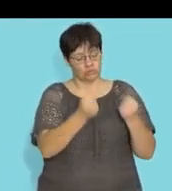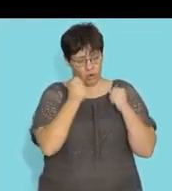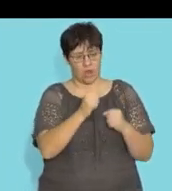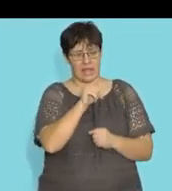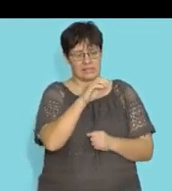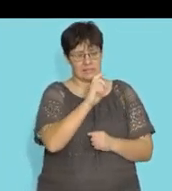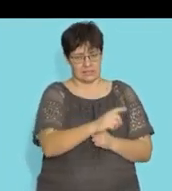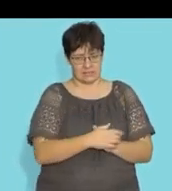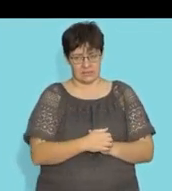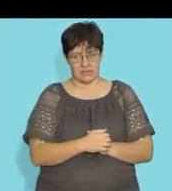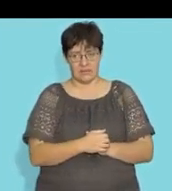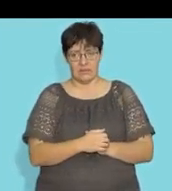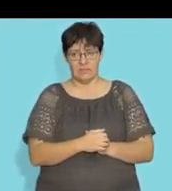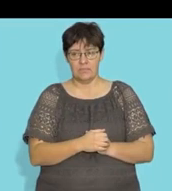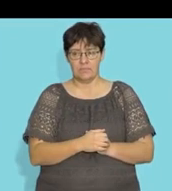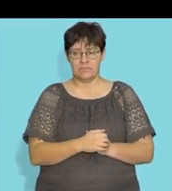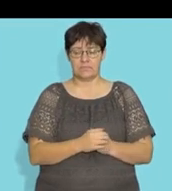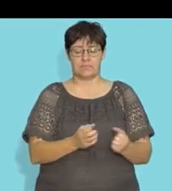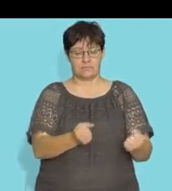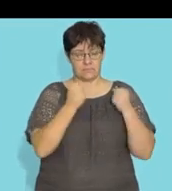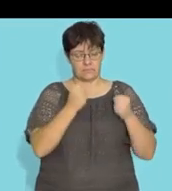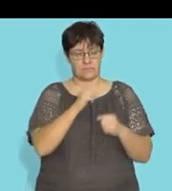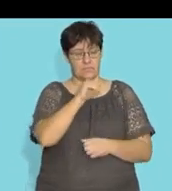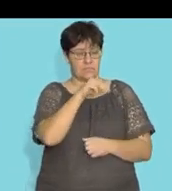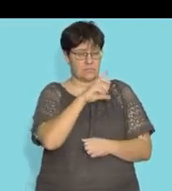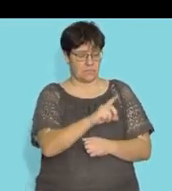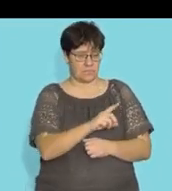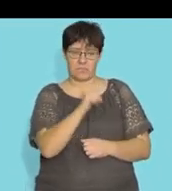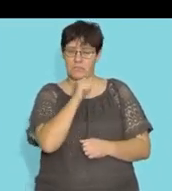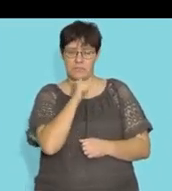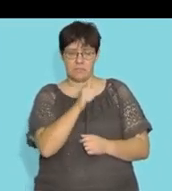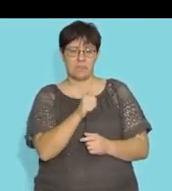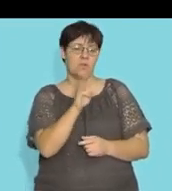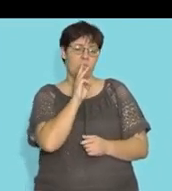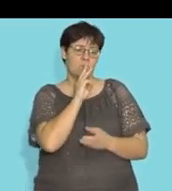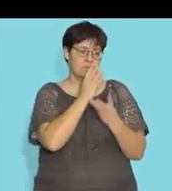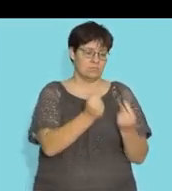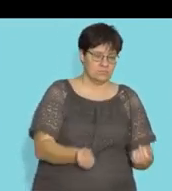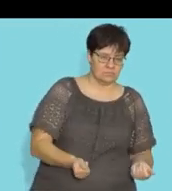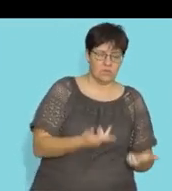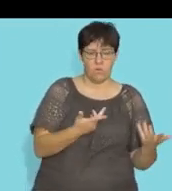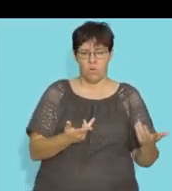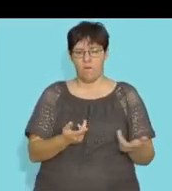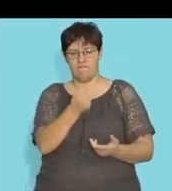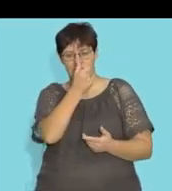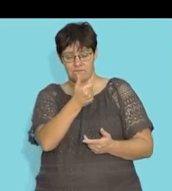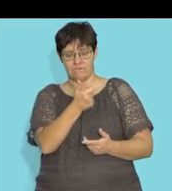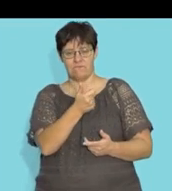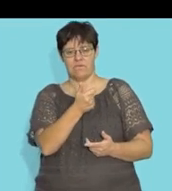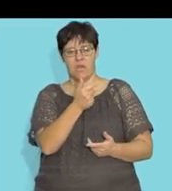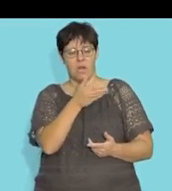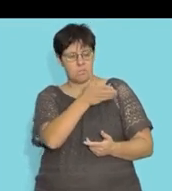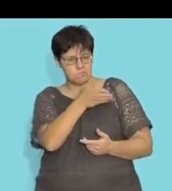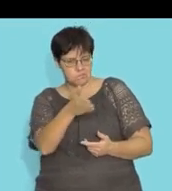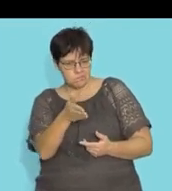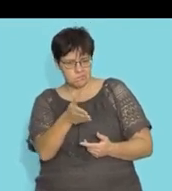strong acid, and a strong acid, even if it's diluted, even if there's a few number of moles in